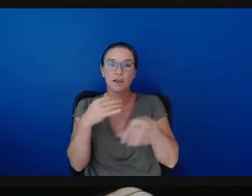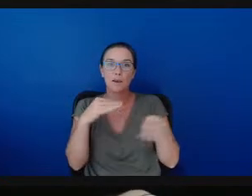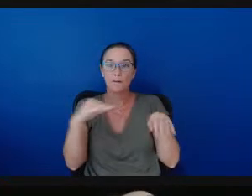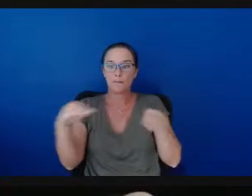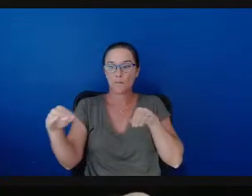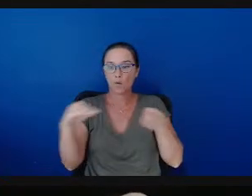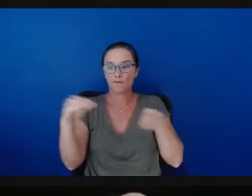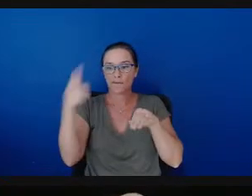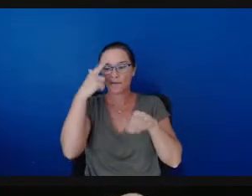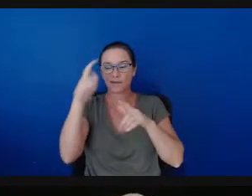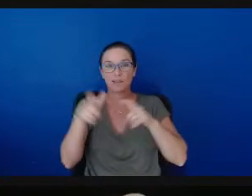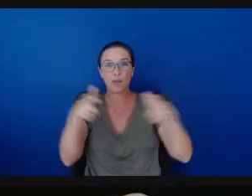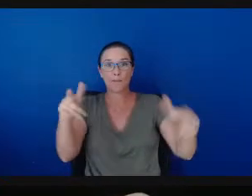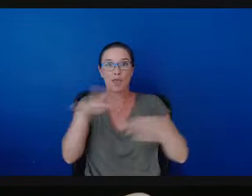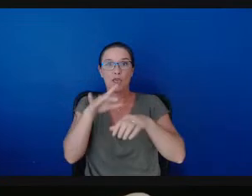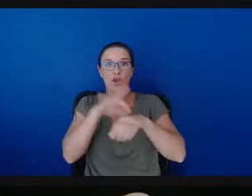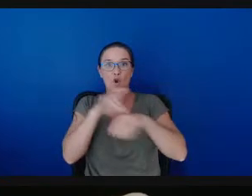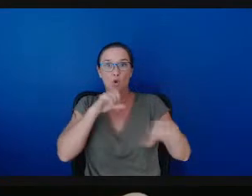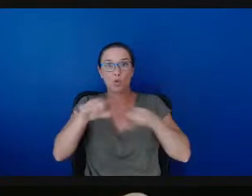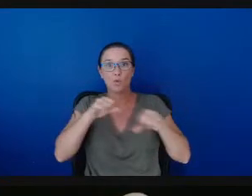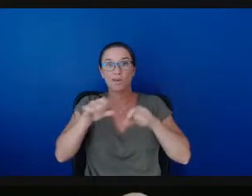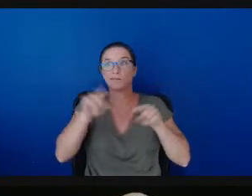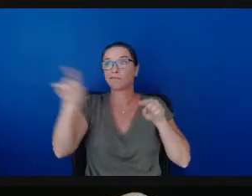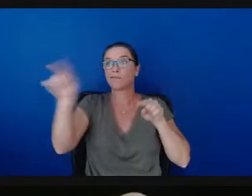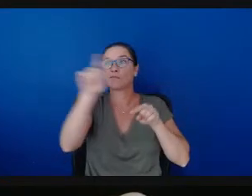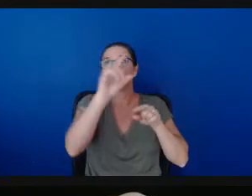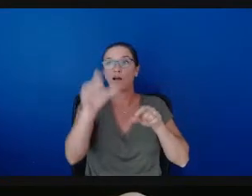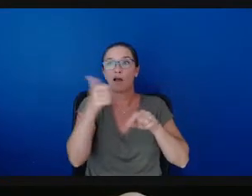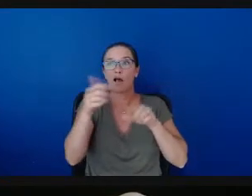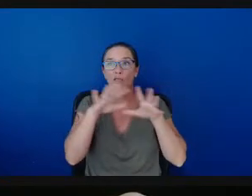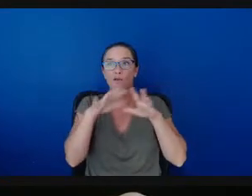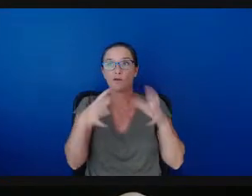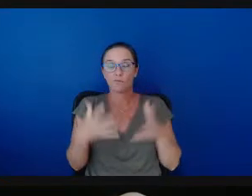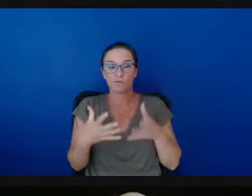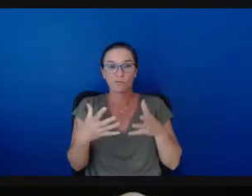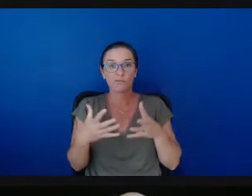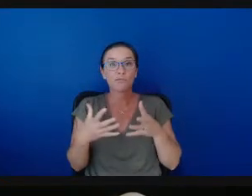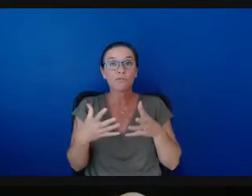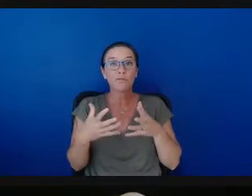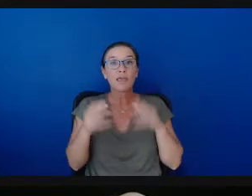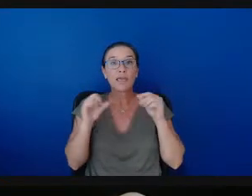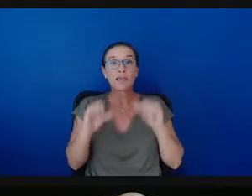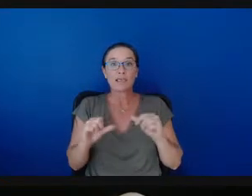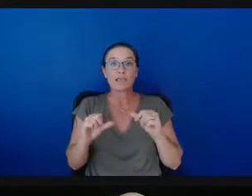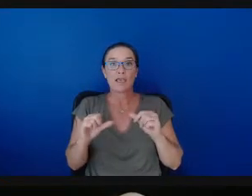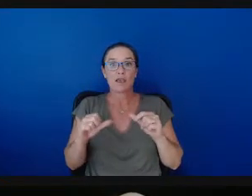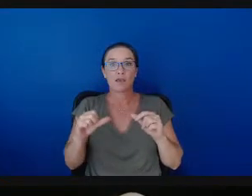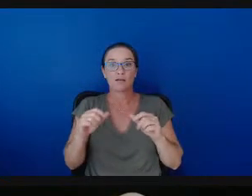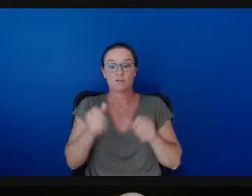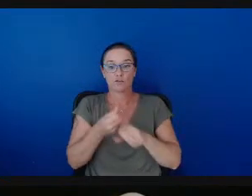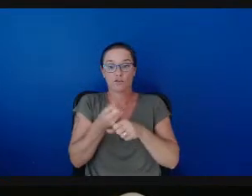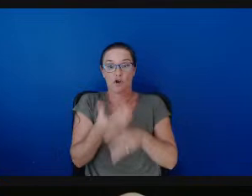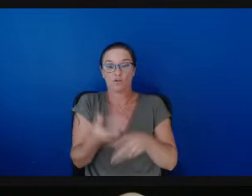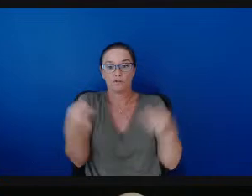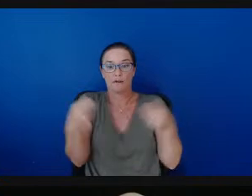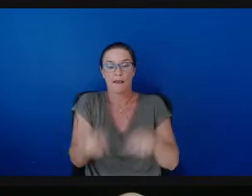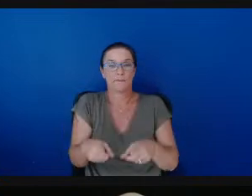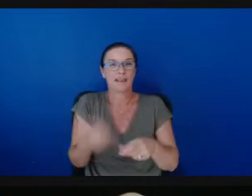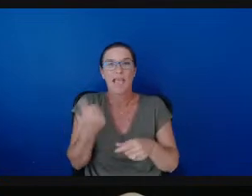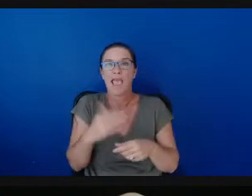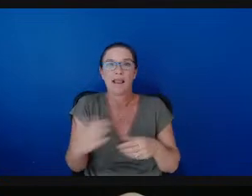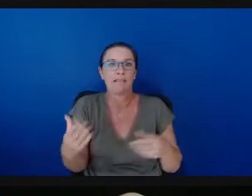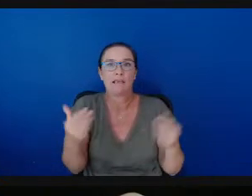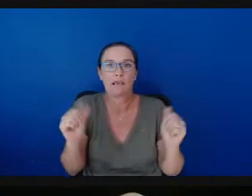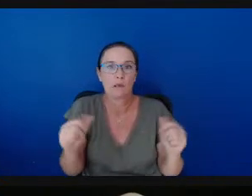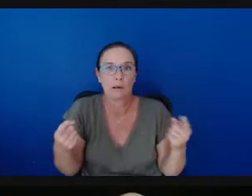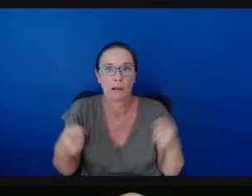earthquakes can trigger it in rare cases. At that point in time, anything could trigger it. A rockfall could